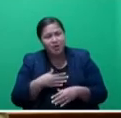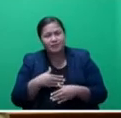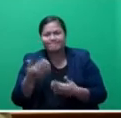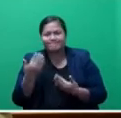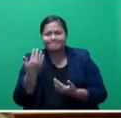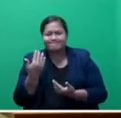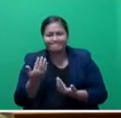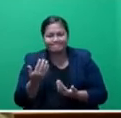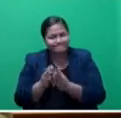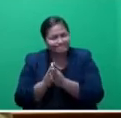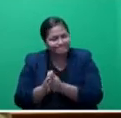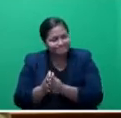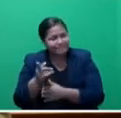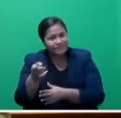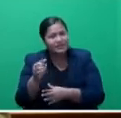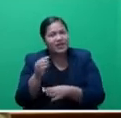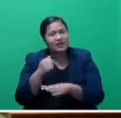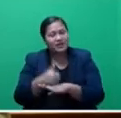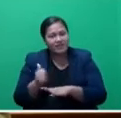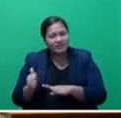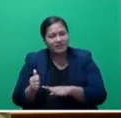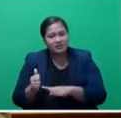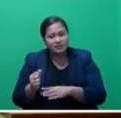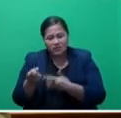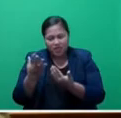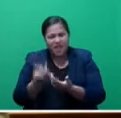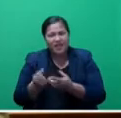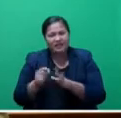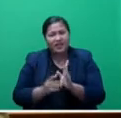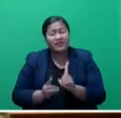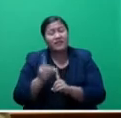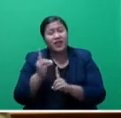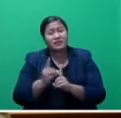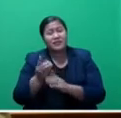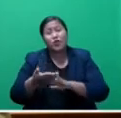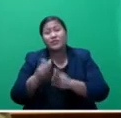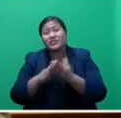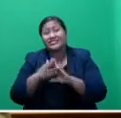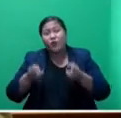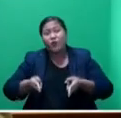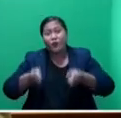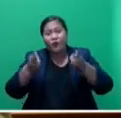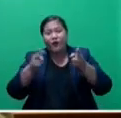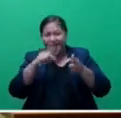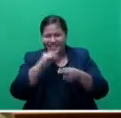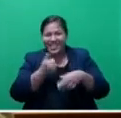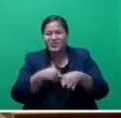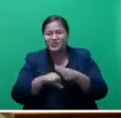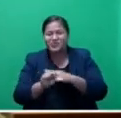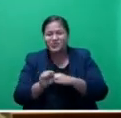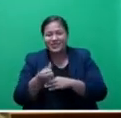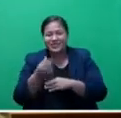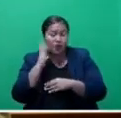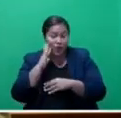government to the importance of developing community halls or other civic infrastructure which could be used in times